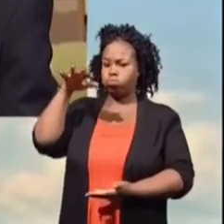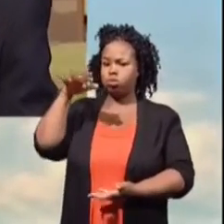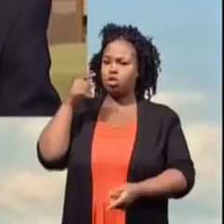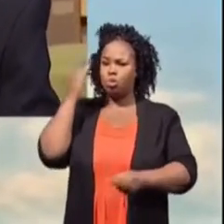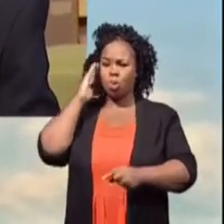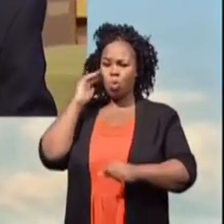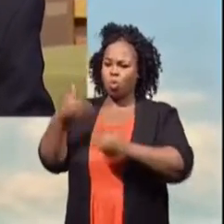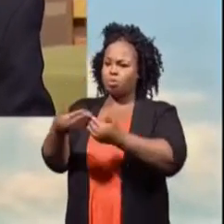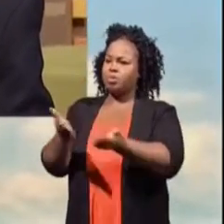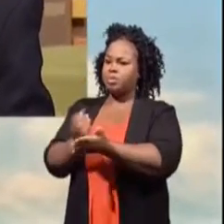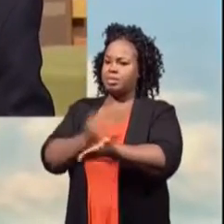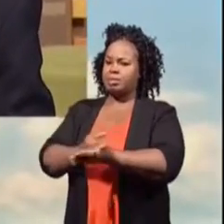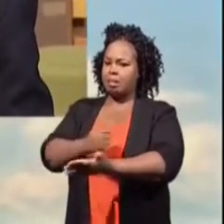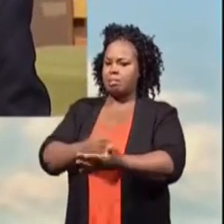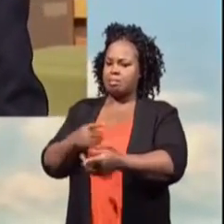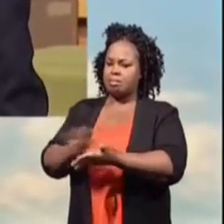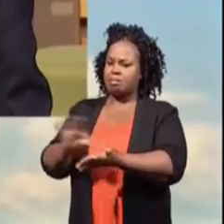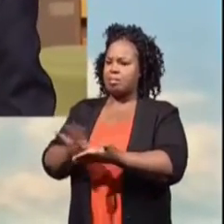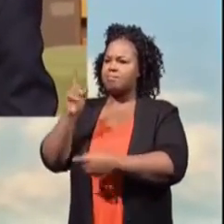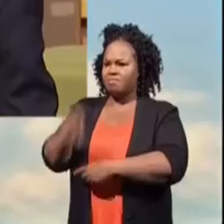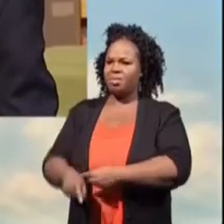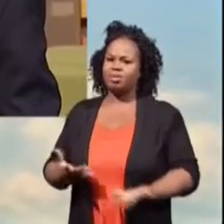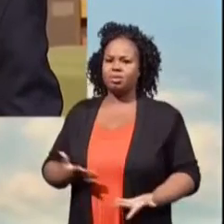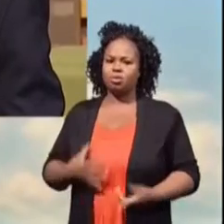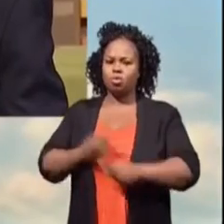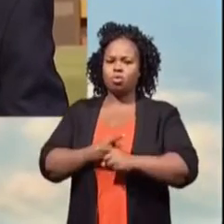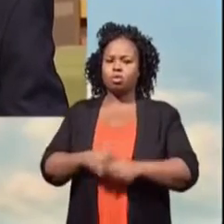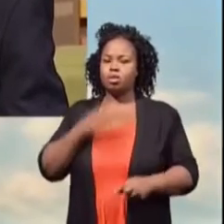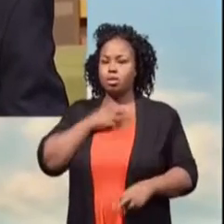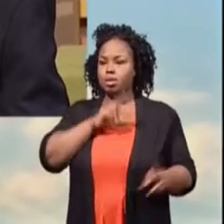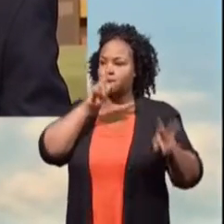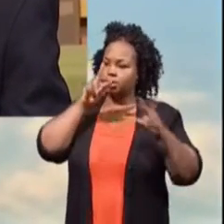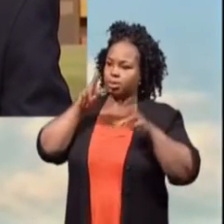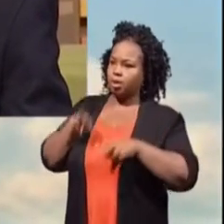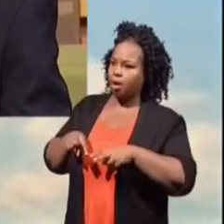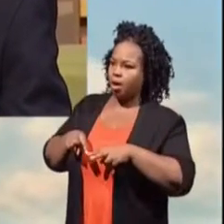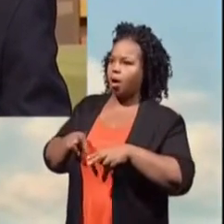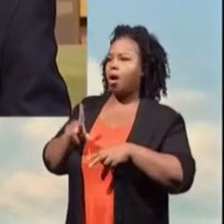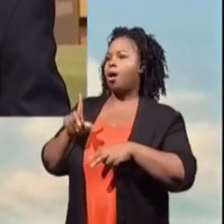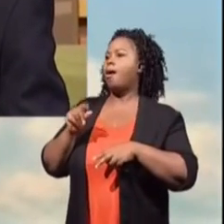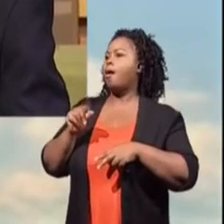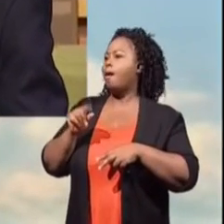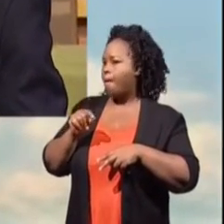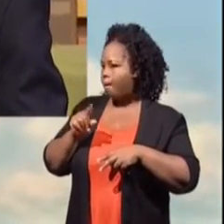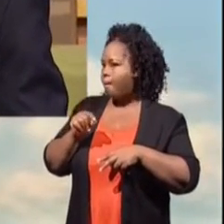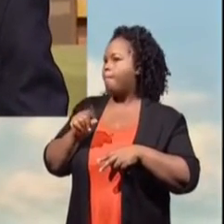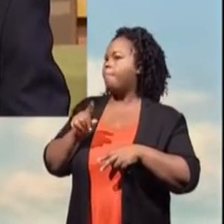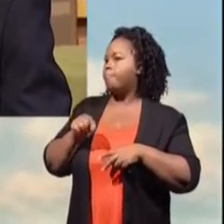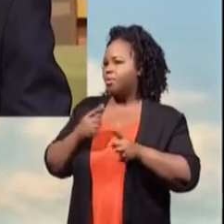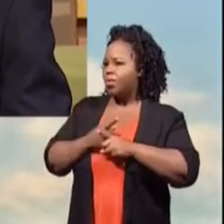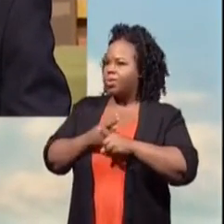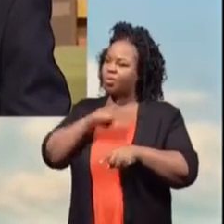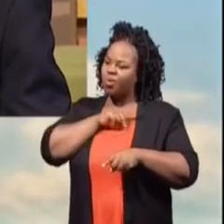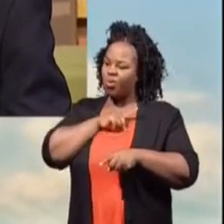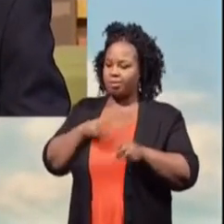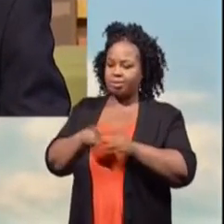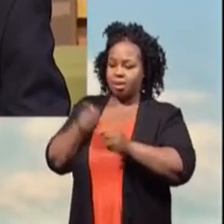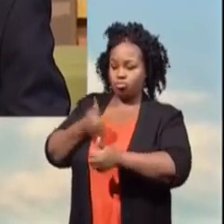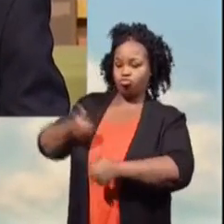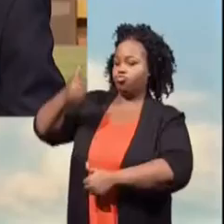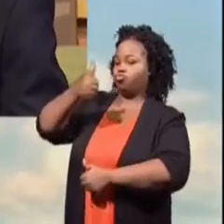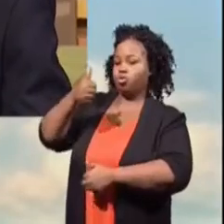jana, that means umandla umalahle nobani bayabona babona oh bra Eddie and he